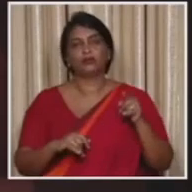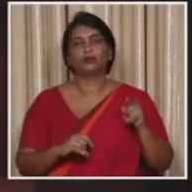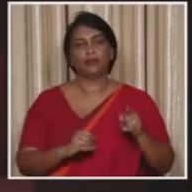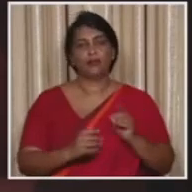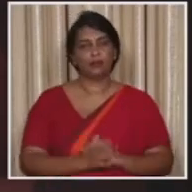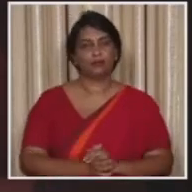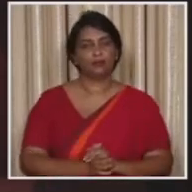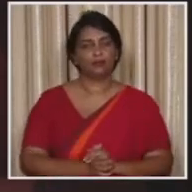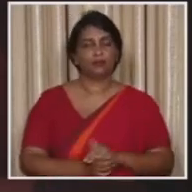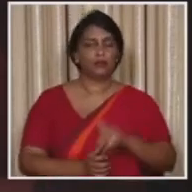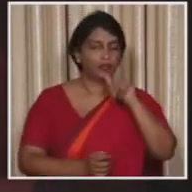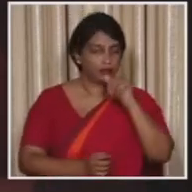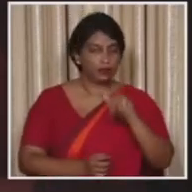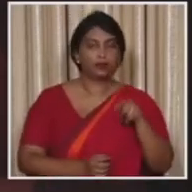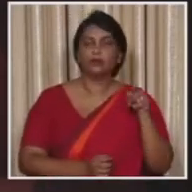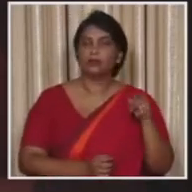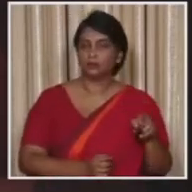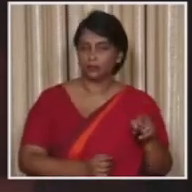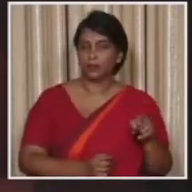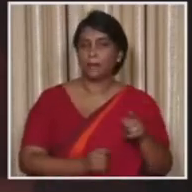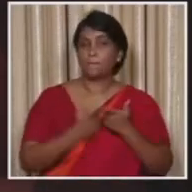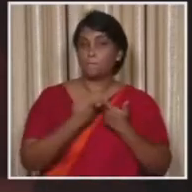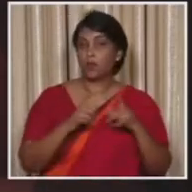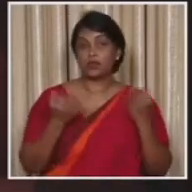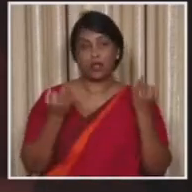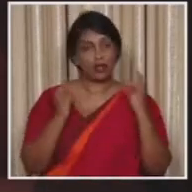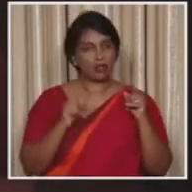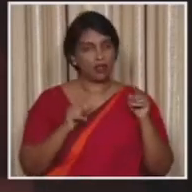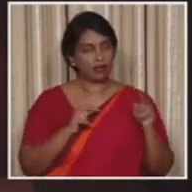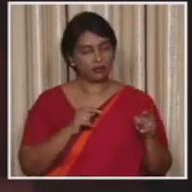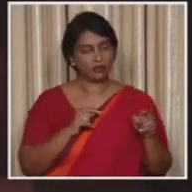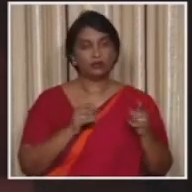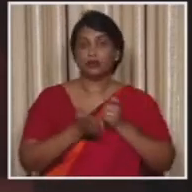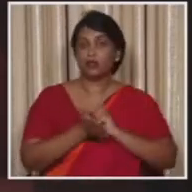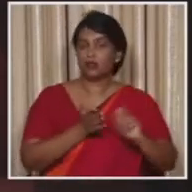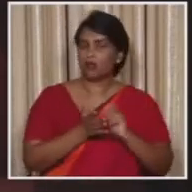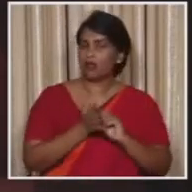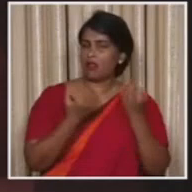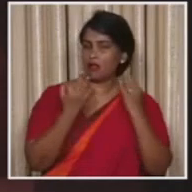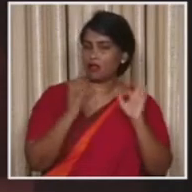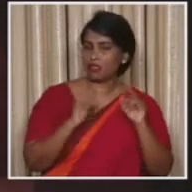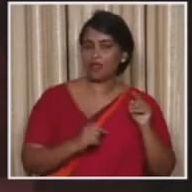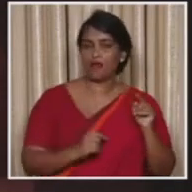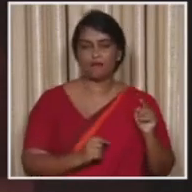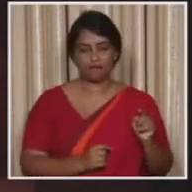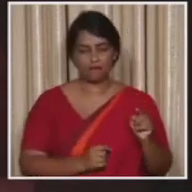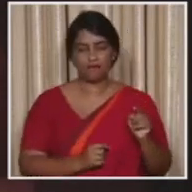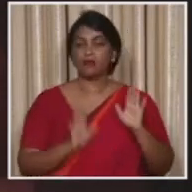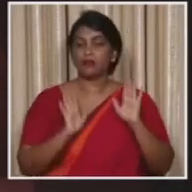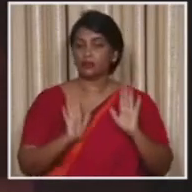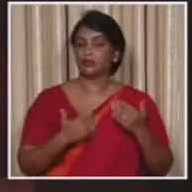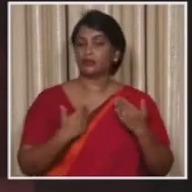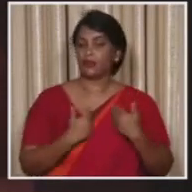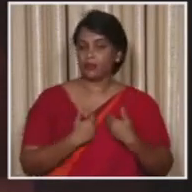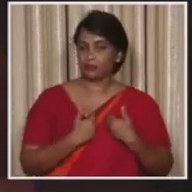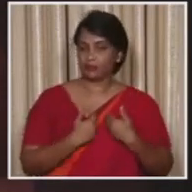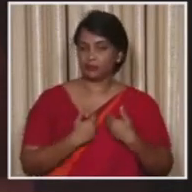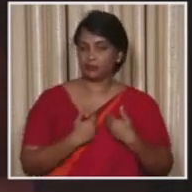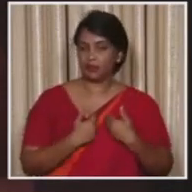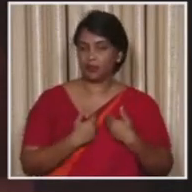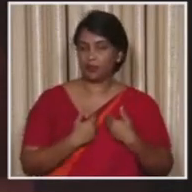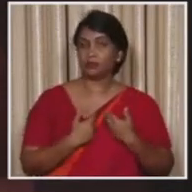there's freedom of speech, freedom of writing, but at the end of the day, SJB economic policies will be